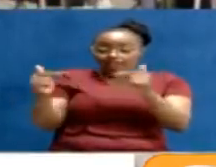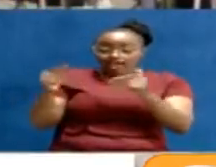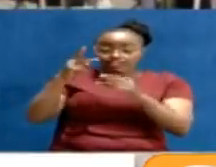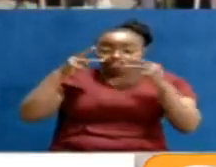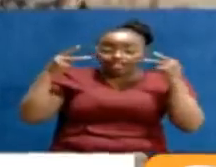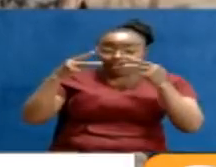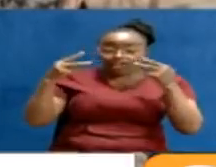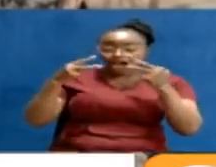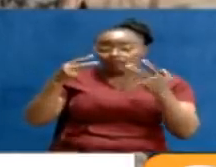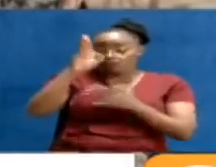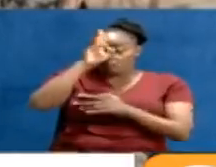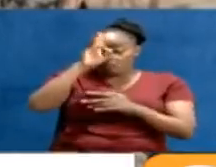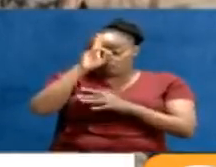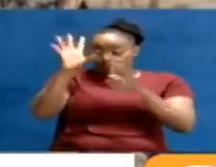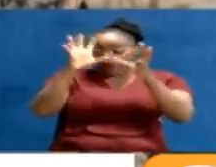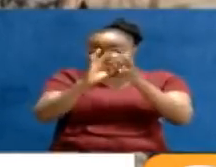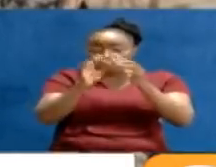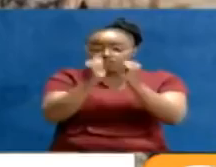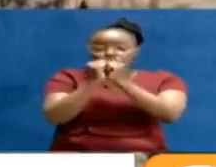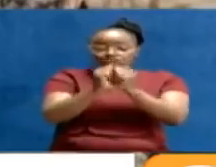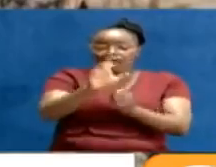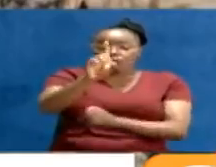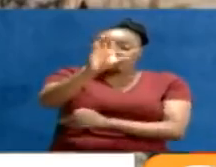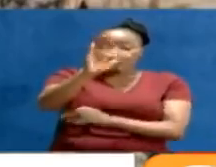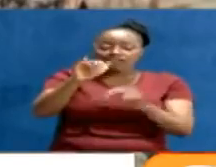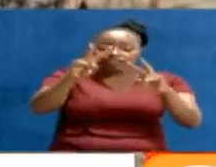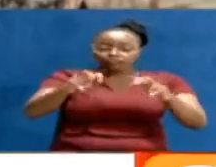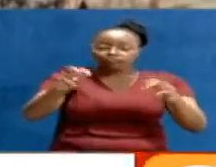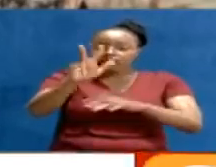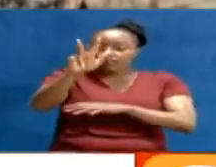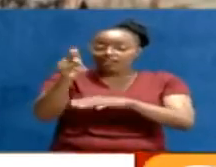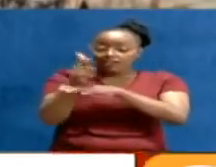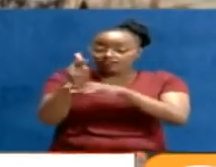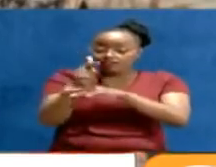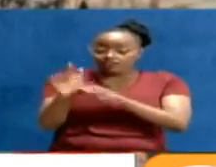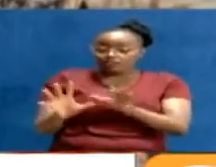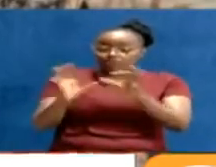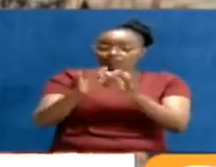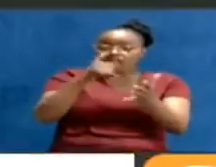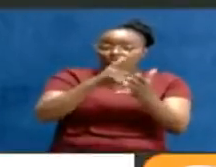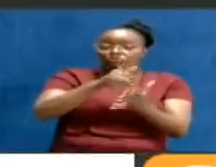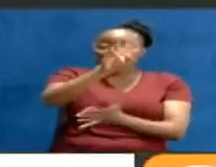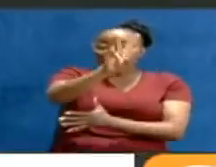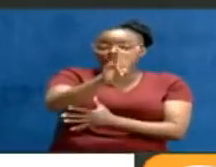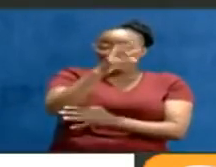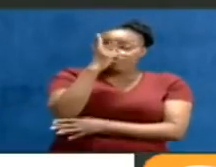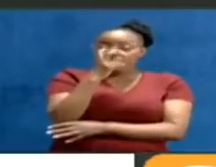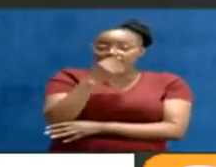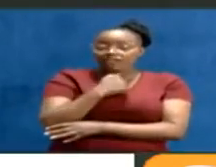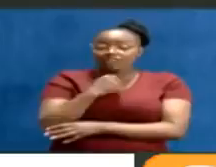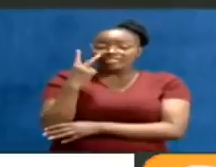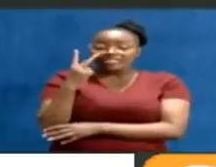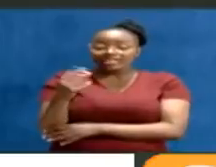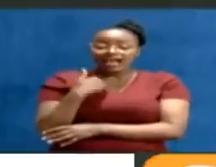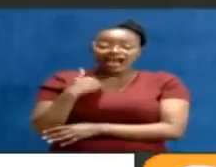unit is pursuing the matter jointly with the DCI. Three videos related to the suspect, including two where the suspect is seen